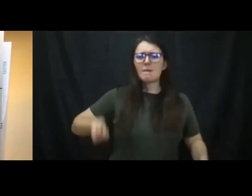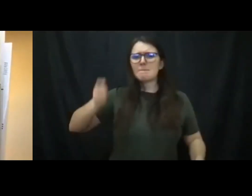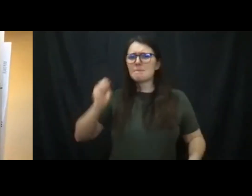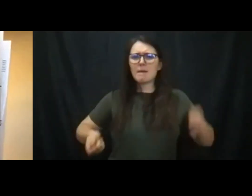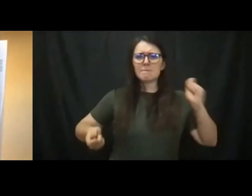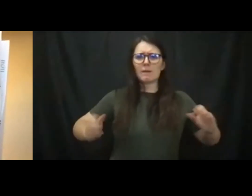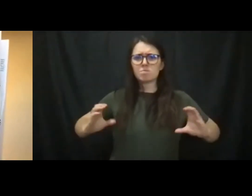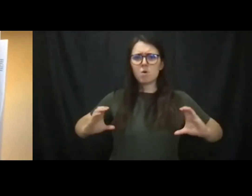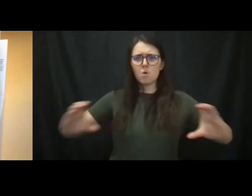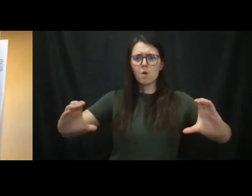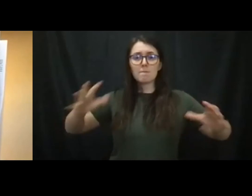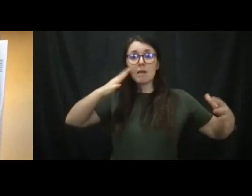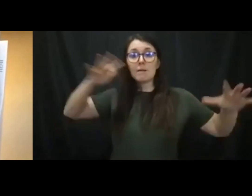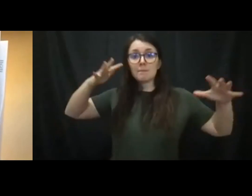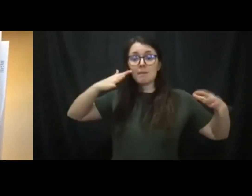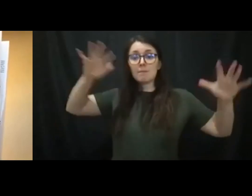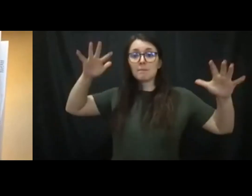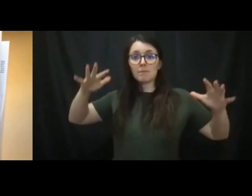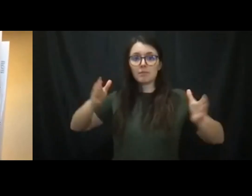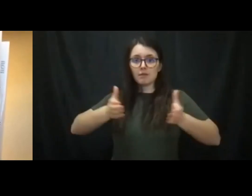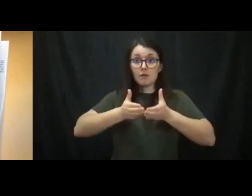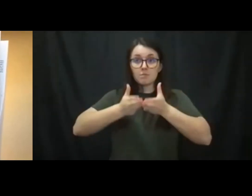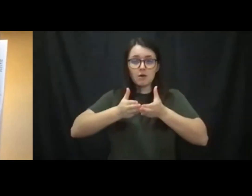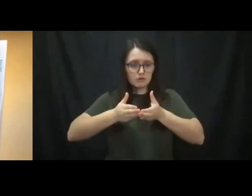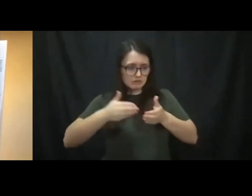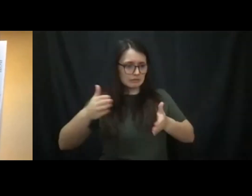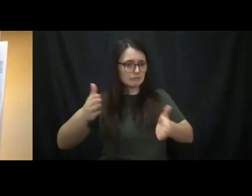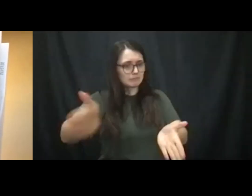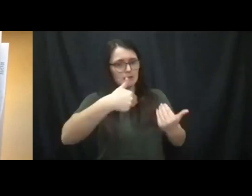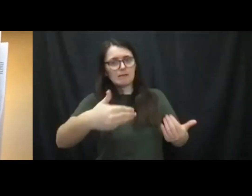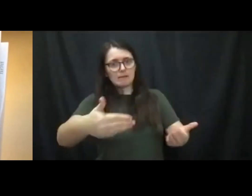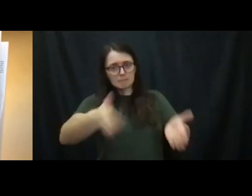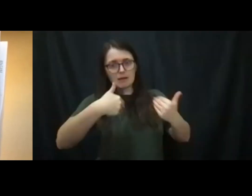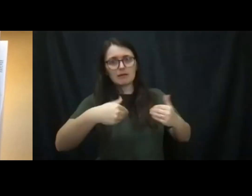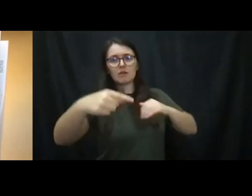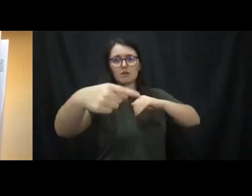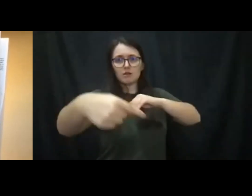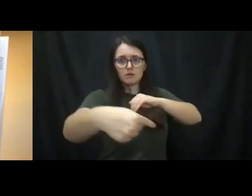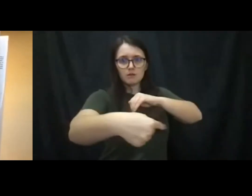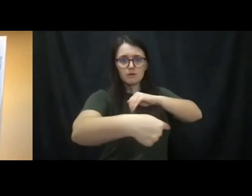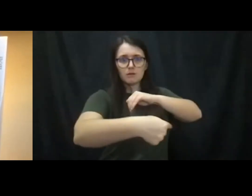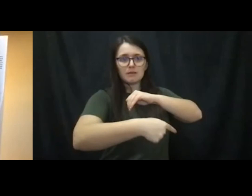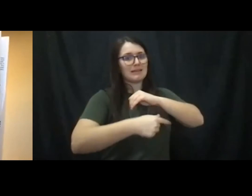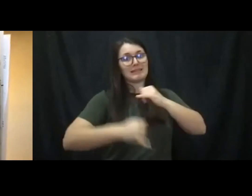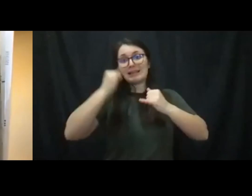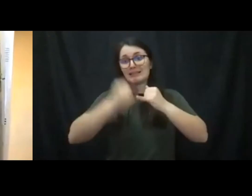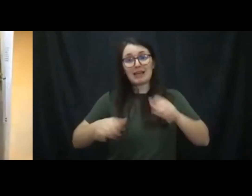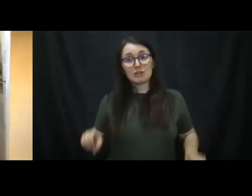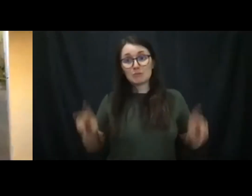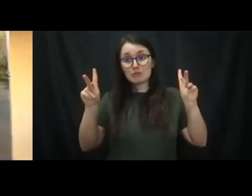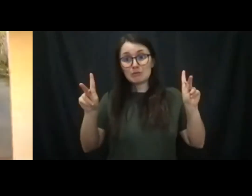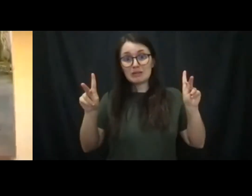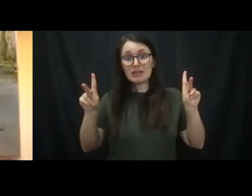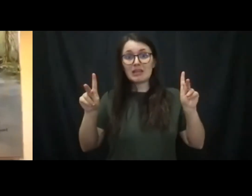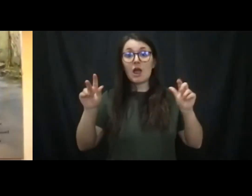clang. The boats moved closer to Humphrey to urge him toward the bridge. This was his last chance.